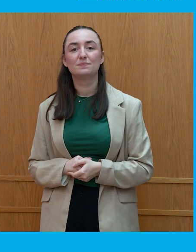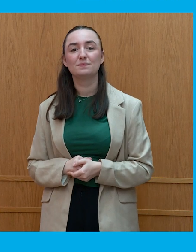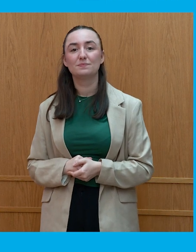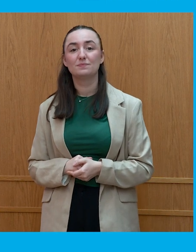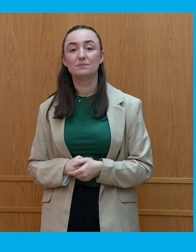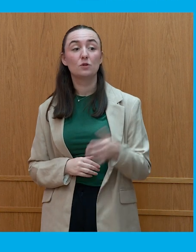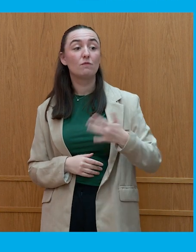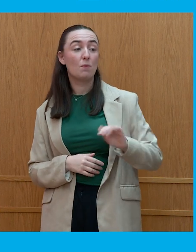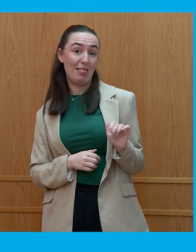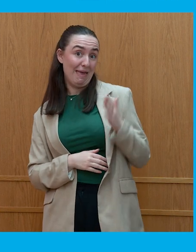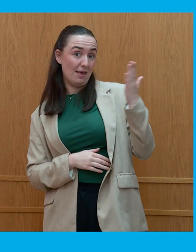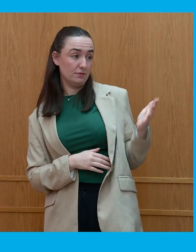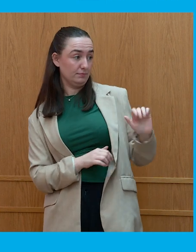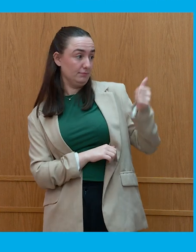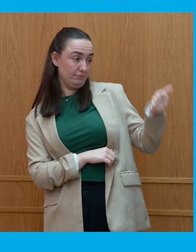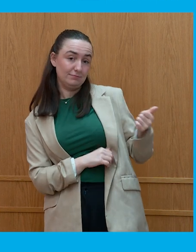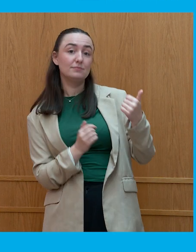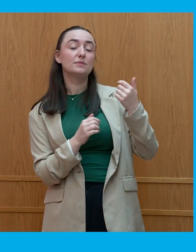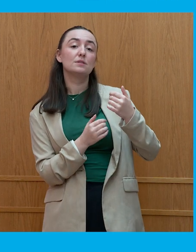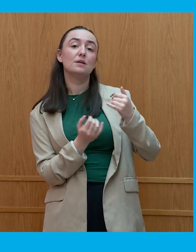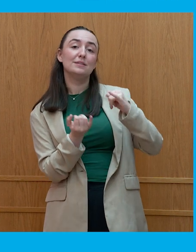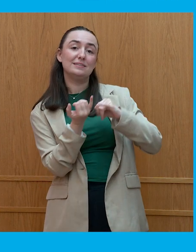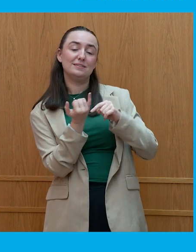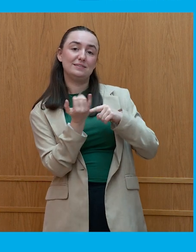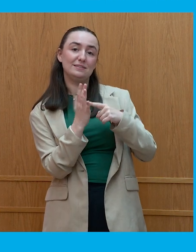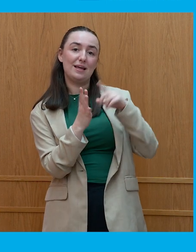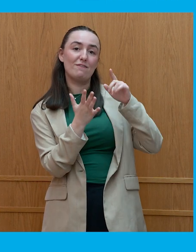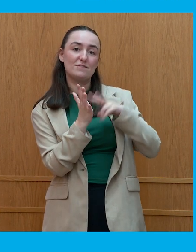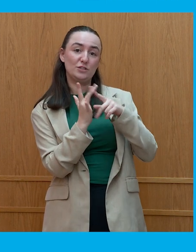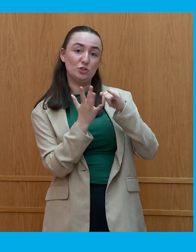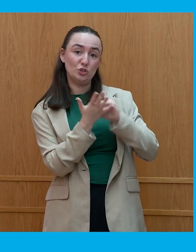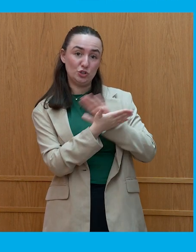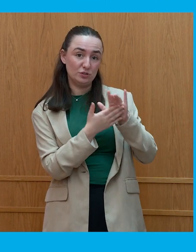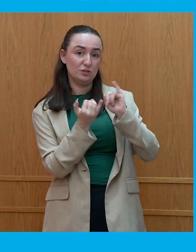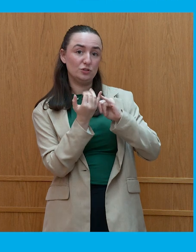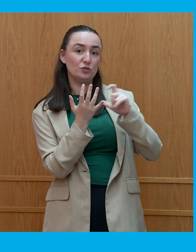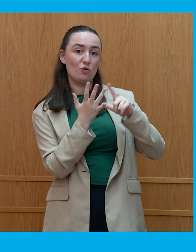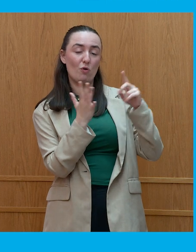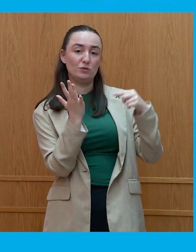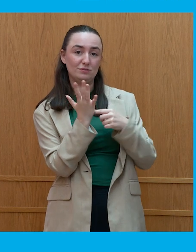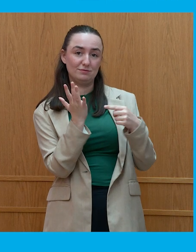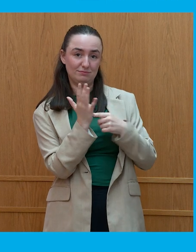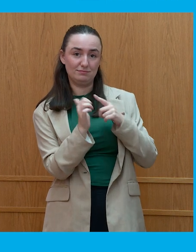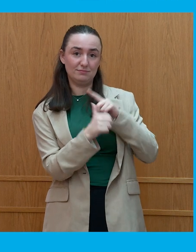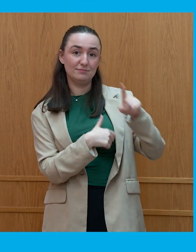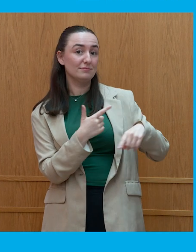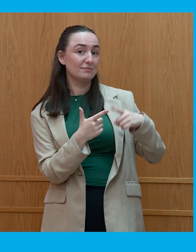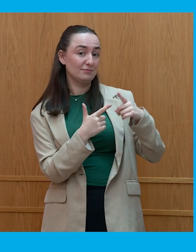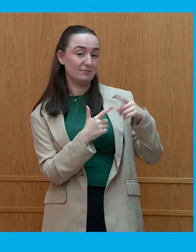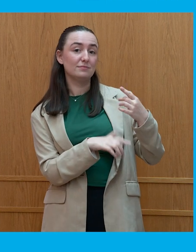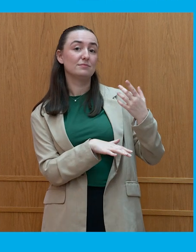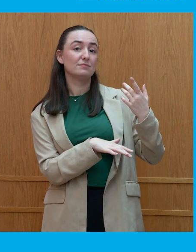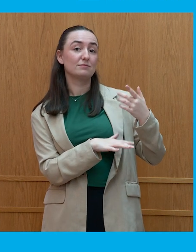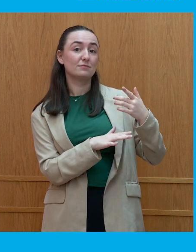left, Scott Tavish, Gordon McGregor, Benedetta Taibbi, and Rory